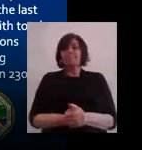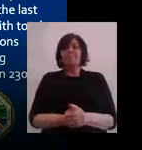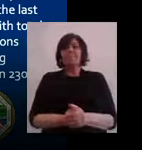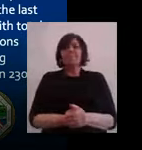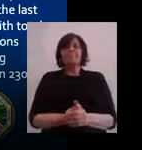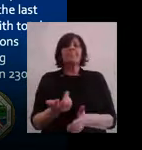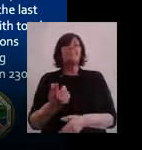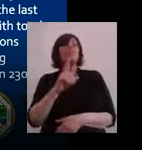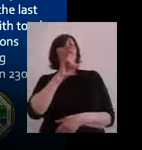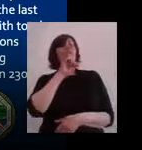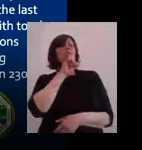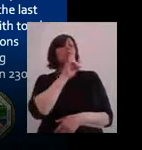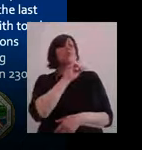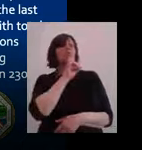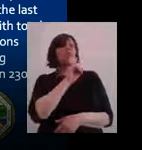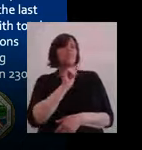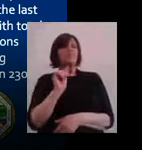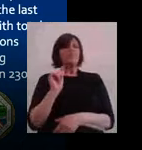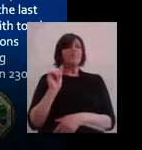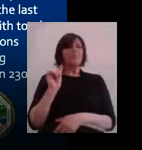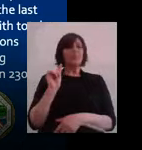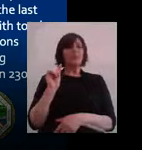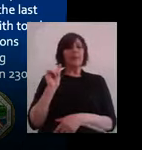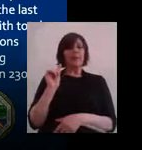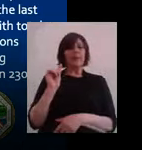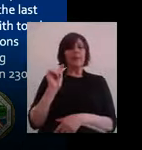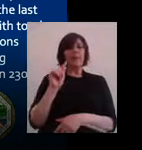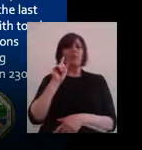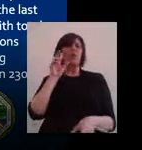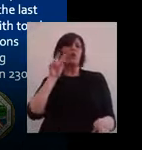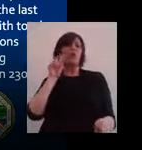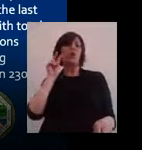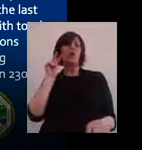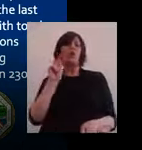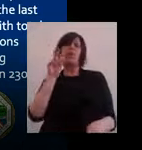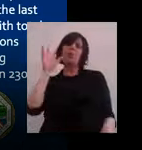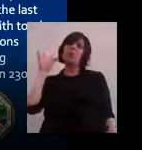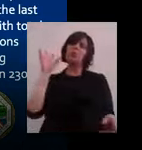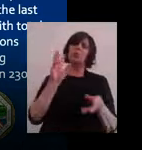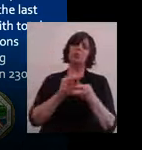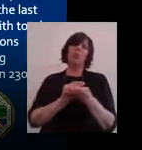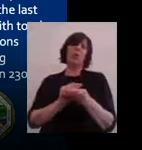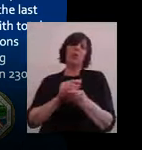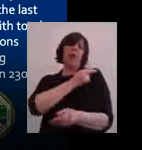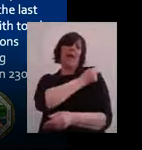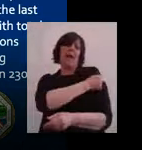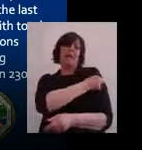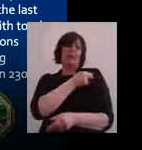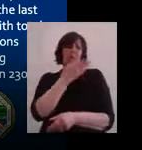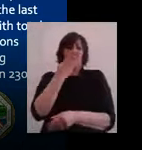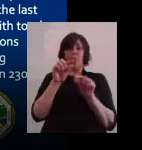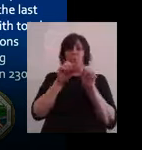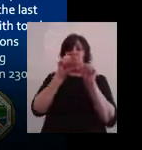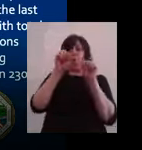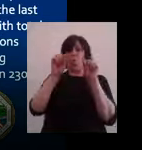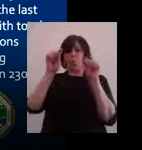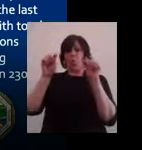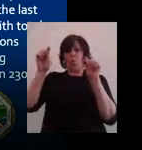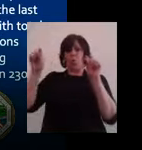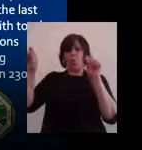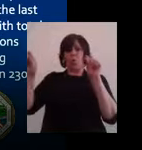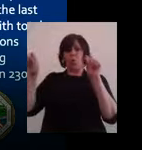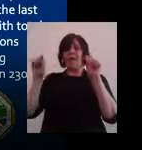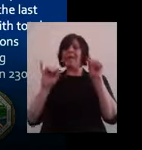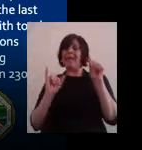are data looking at the total hospitalizations in blue and the ICU admissions in